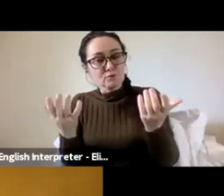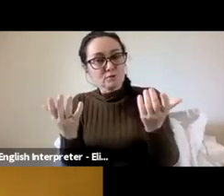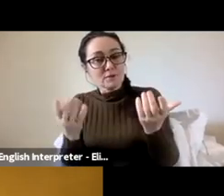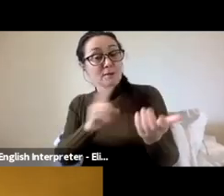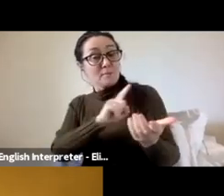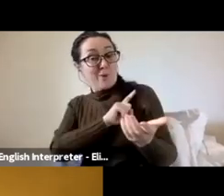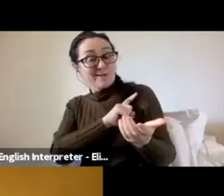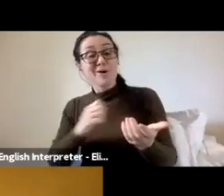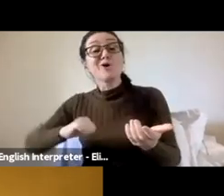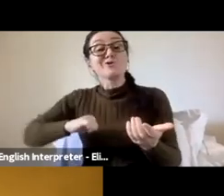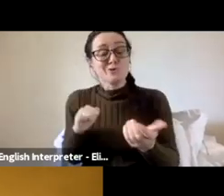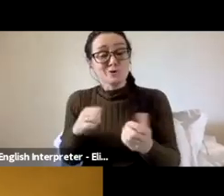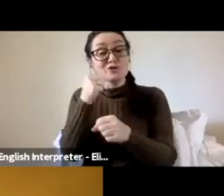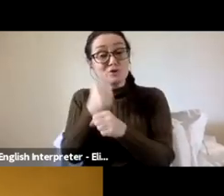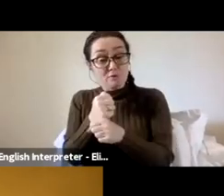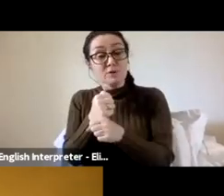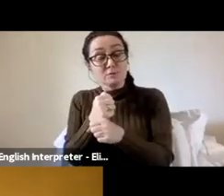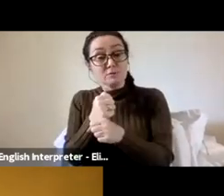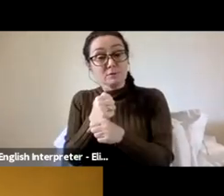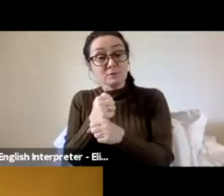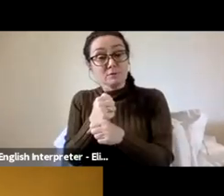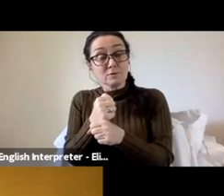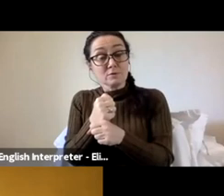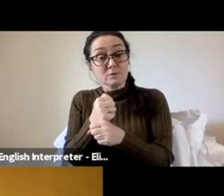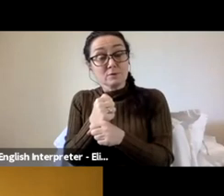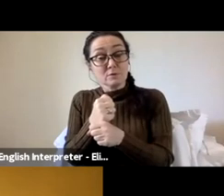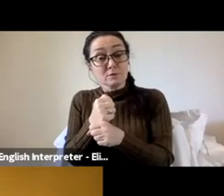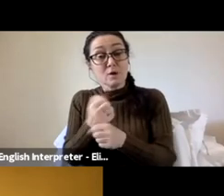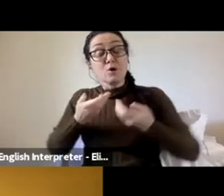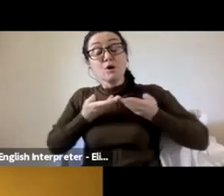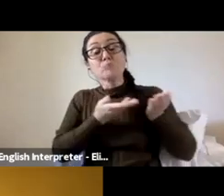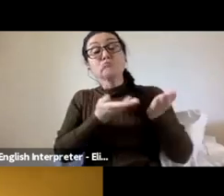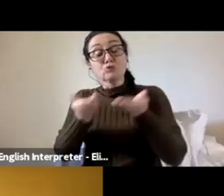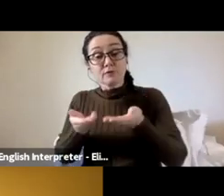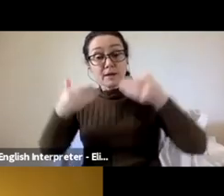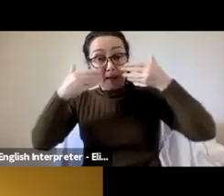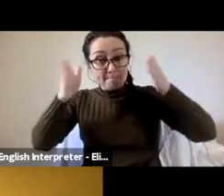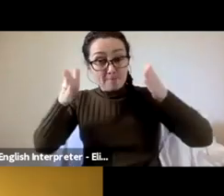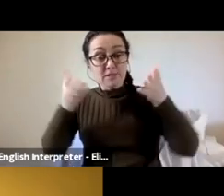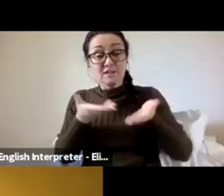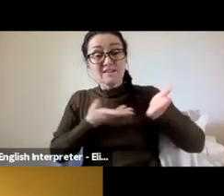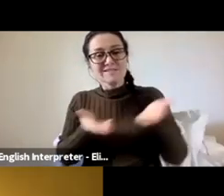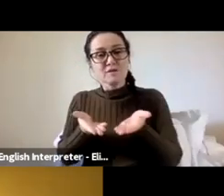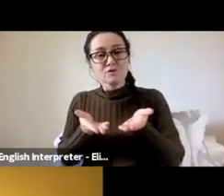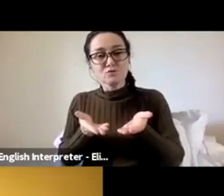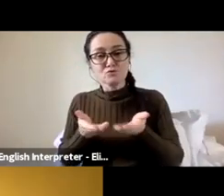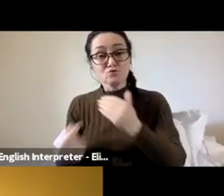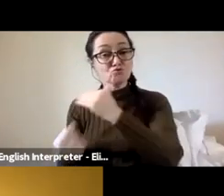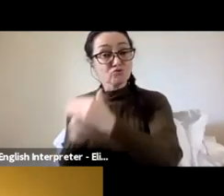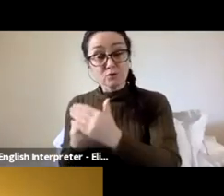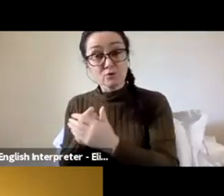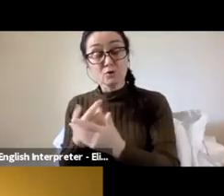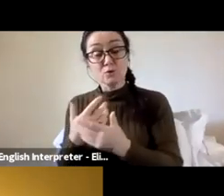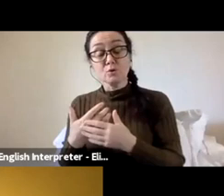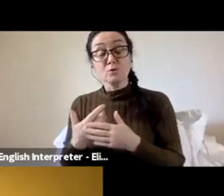Scottish government, in fact, they are provide public services to asylums and refugees. And we raised that.